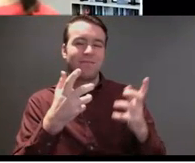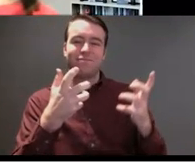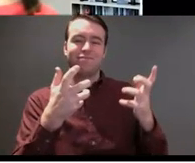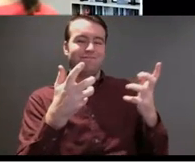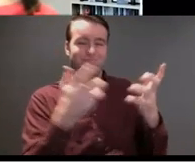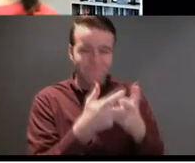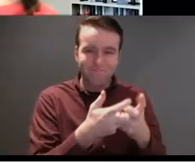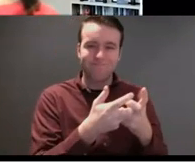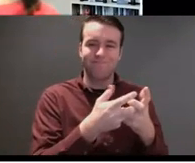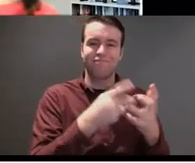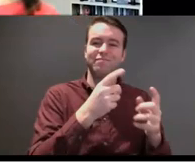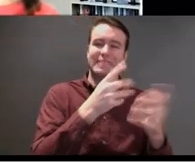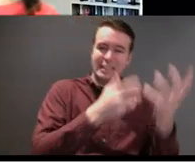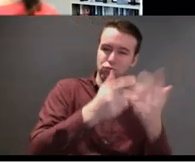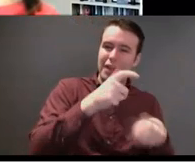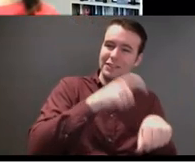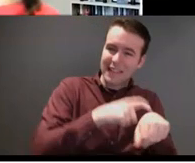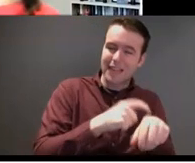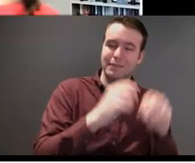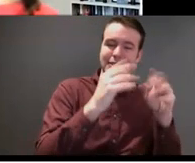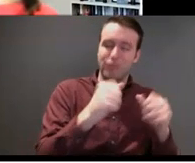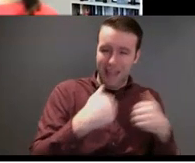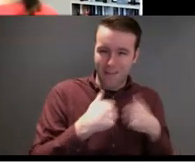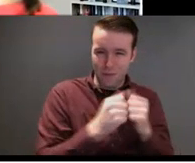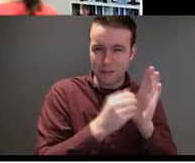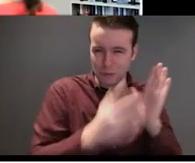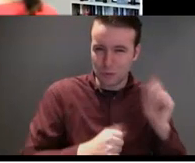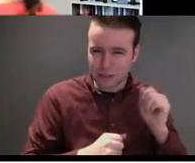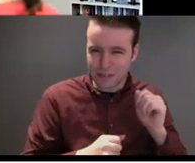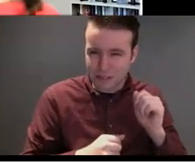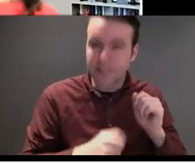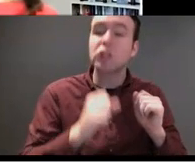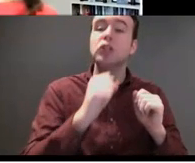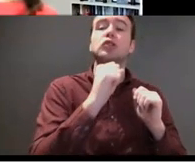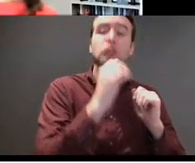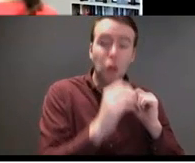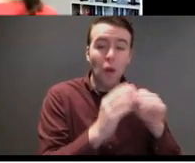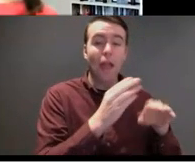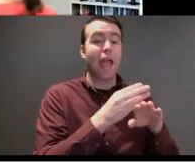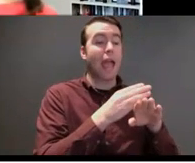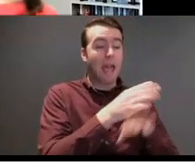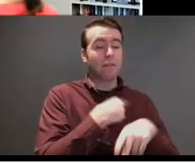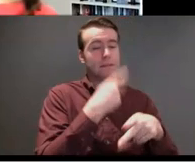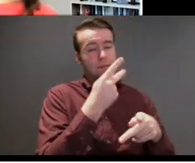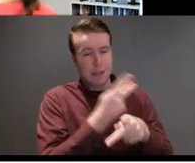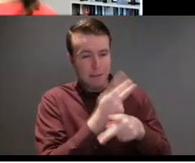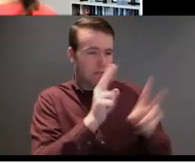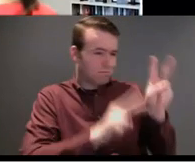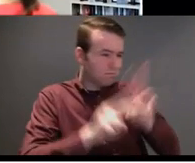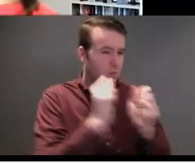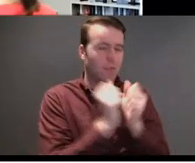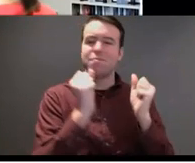that interaction time teachers could have with students. So after a careful review with